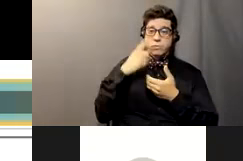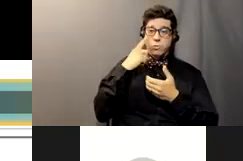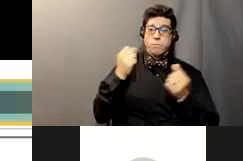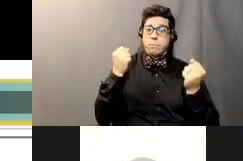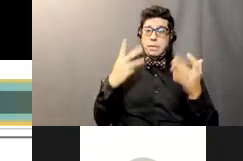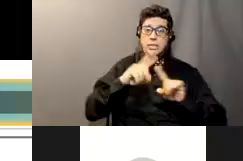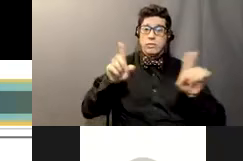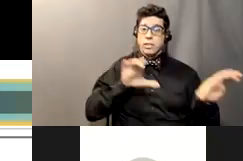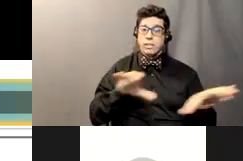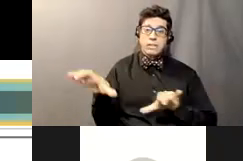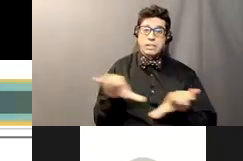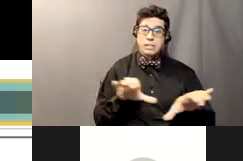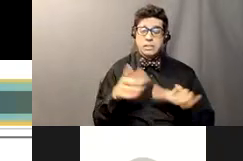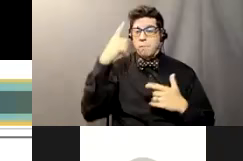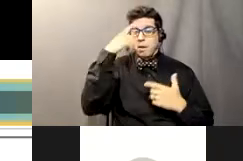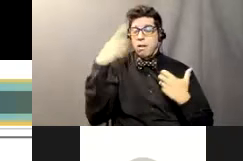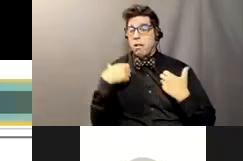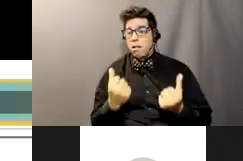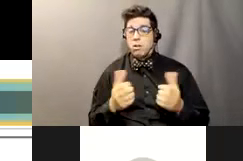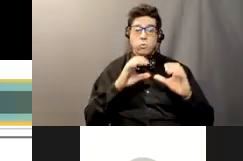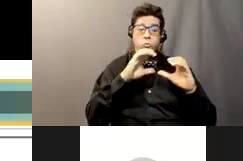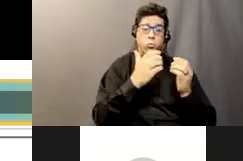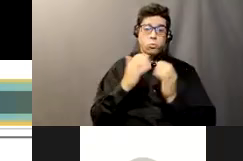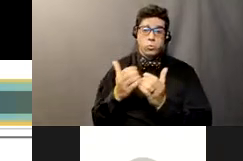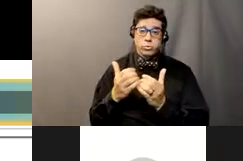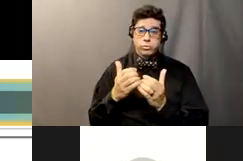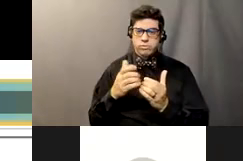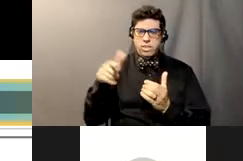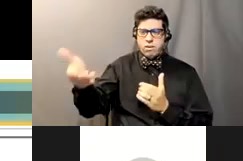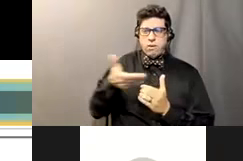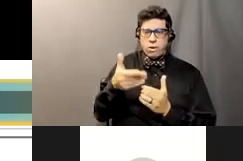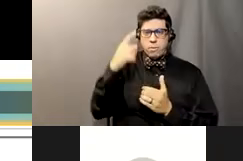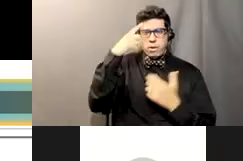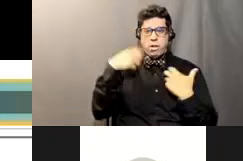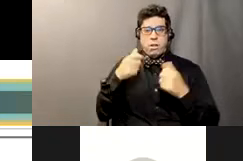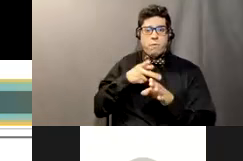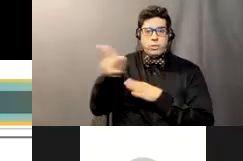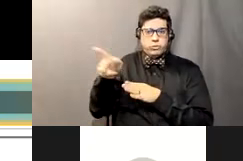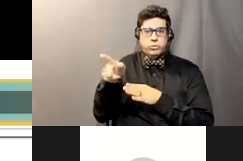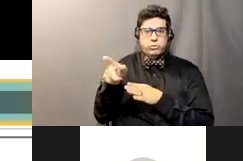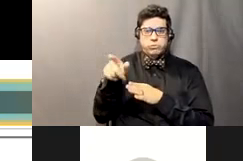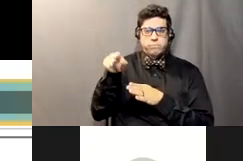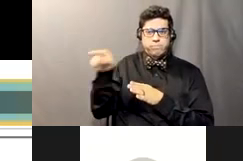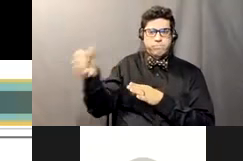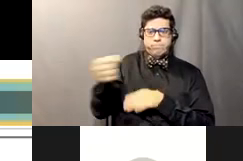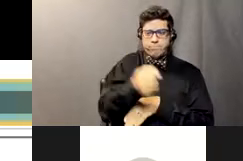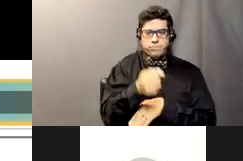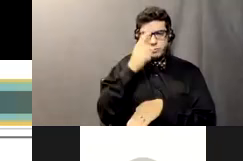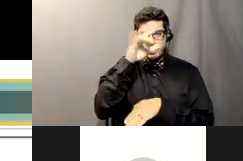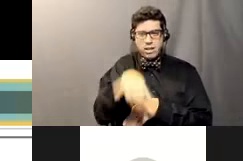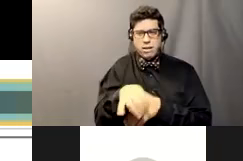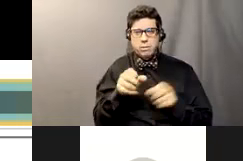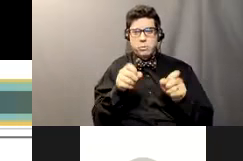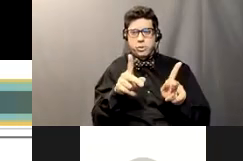including mental health and groups. And they will be hiring a mental health professional specifically for those extended learning opportunities to